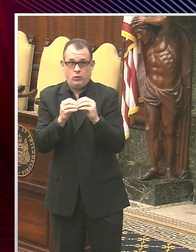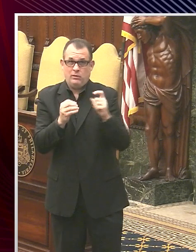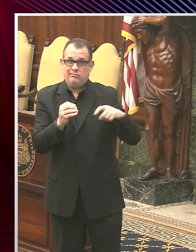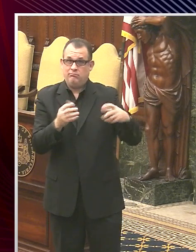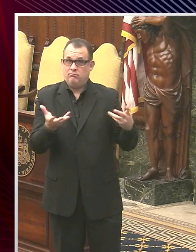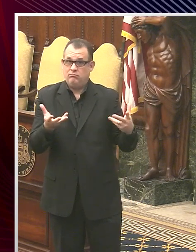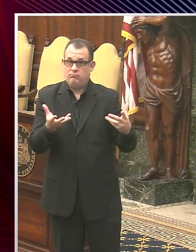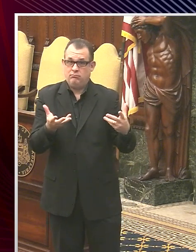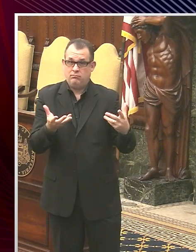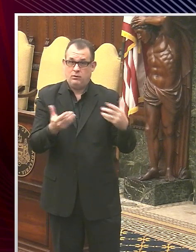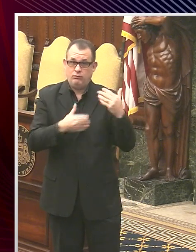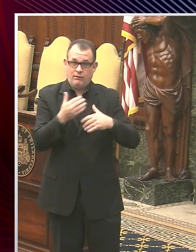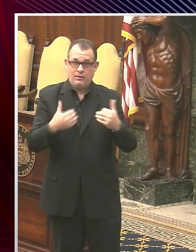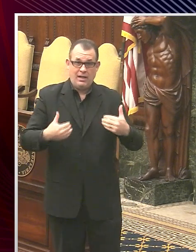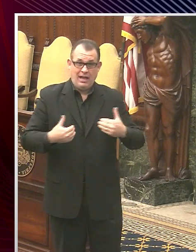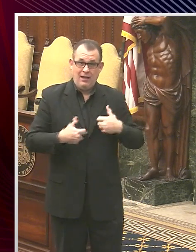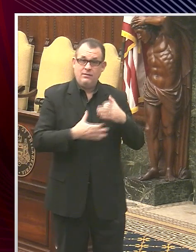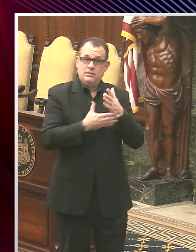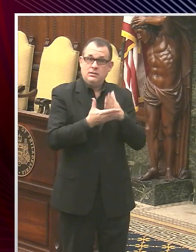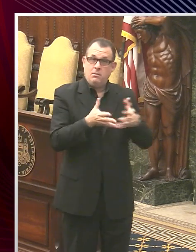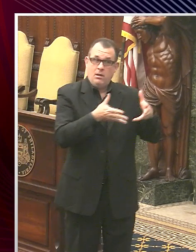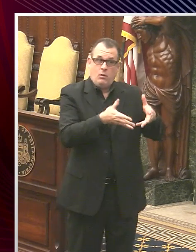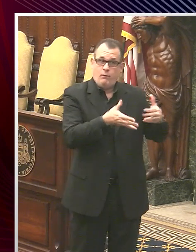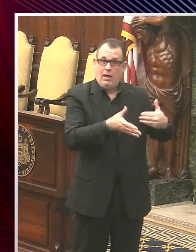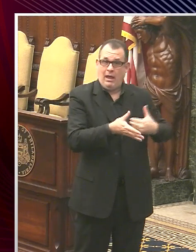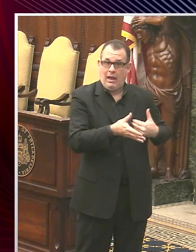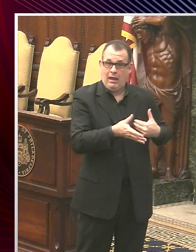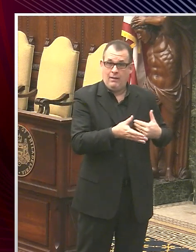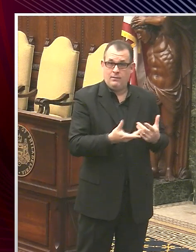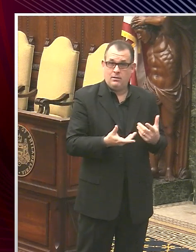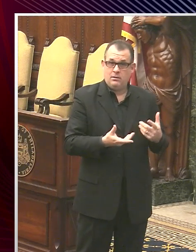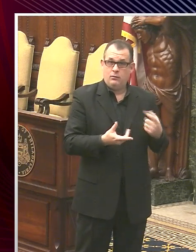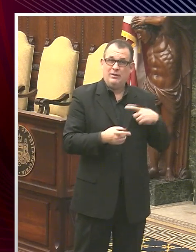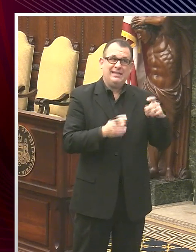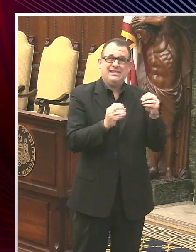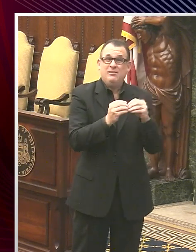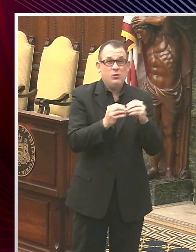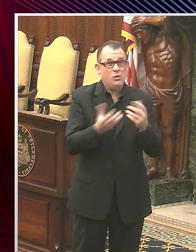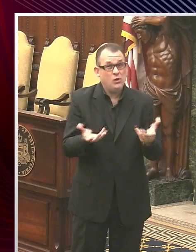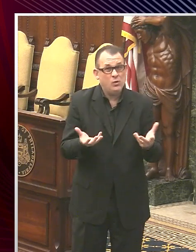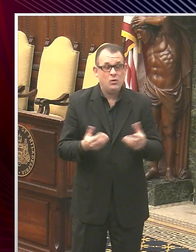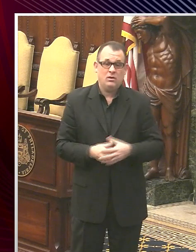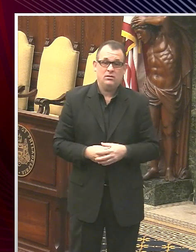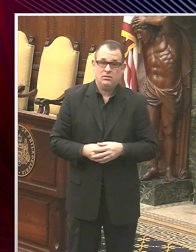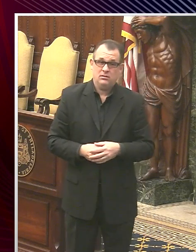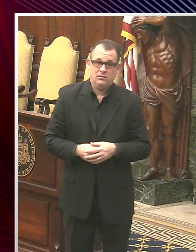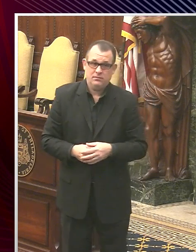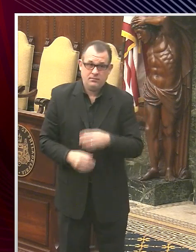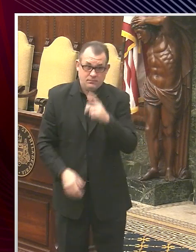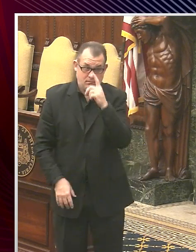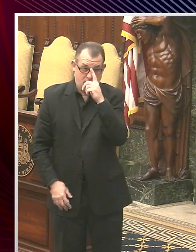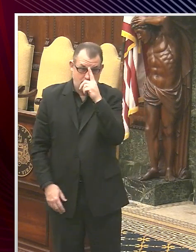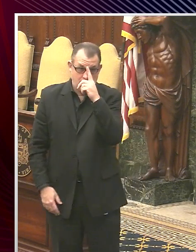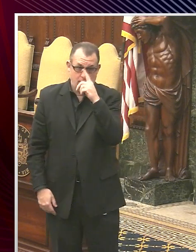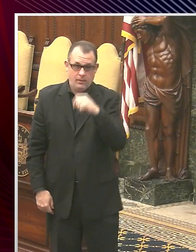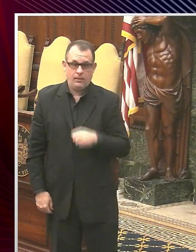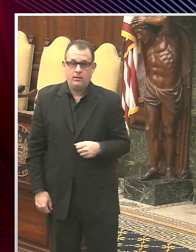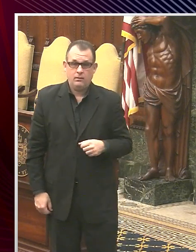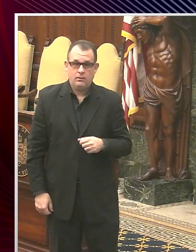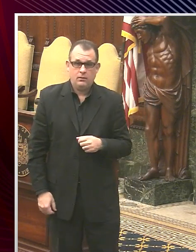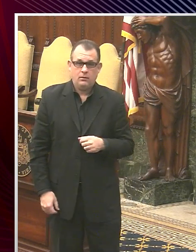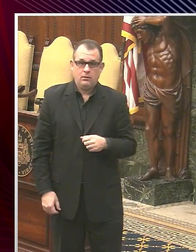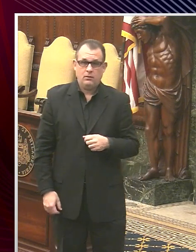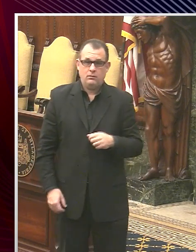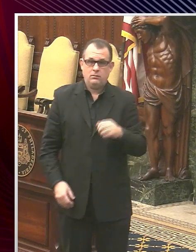doses we have, if we had more doses, we would definitely get more people vaccinated. And that's the, I guess, the